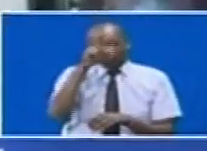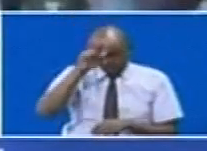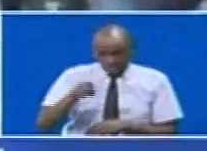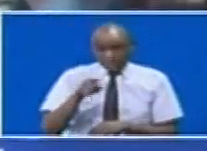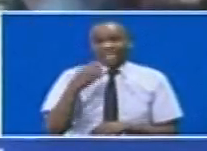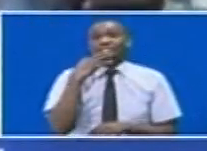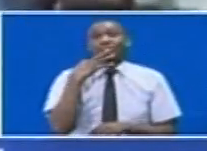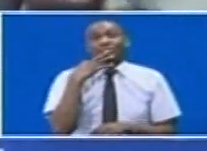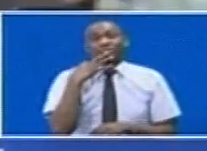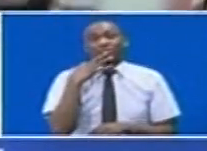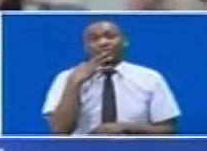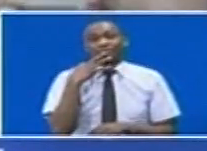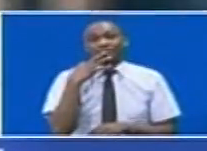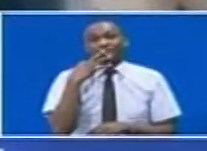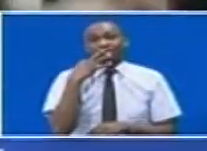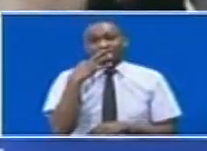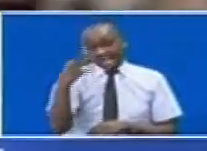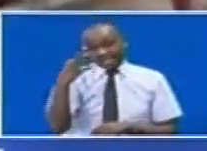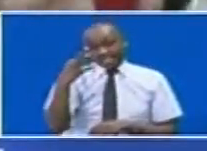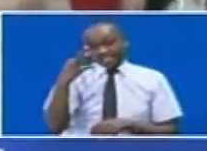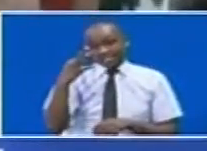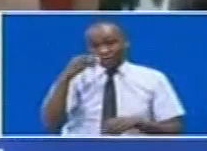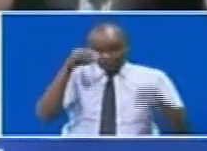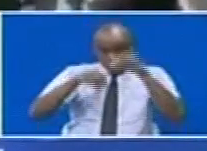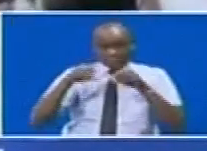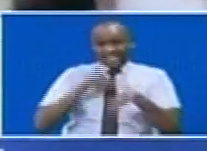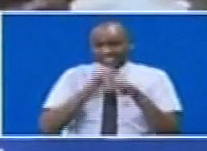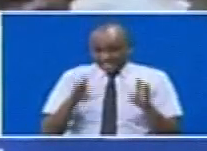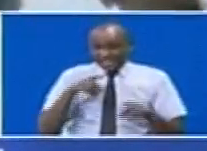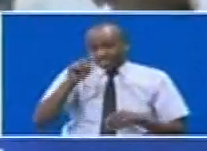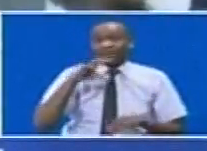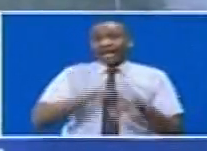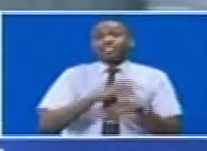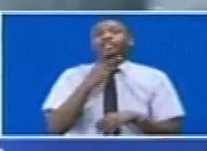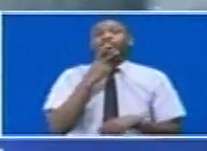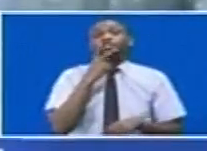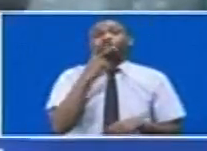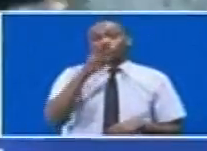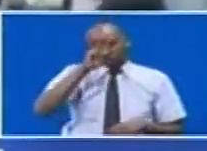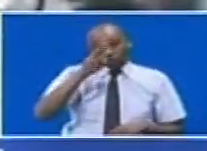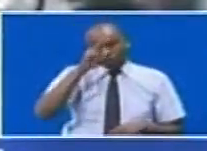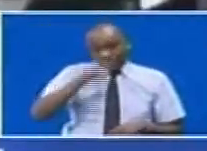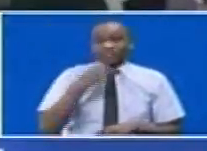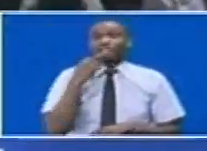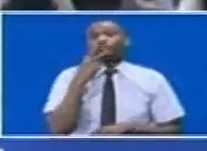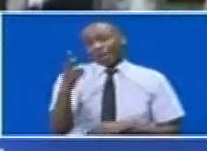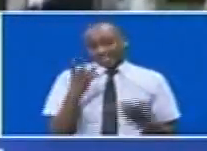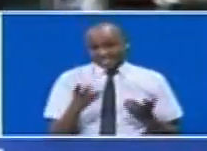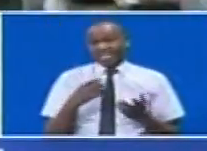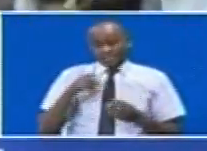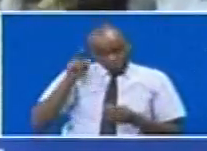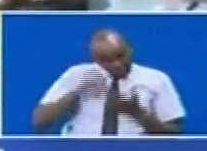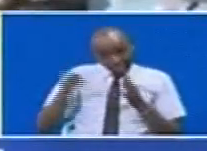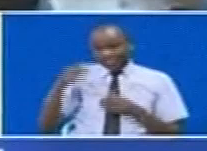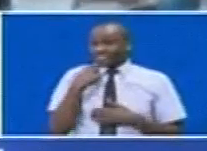2,300 delegate vote. She got only 2,200. So we will see what he says. What